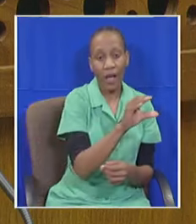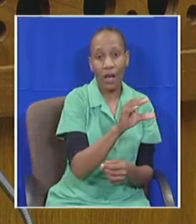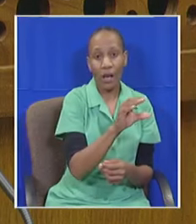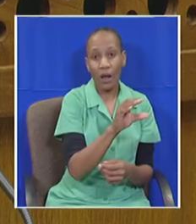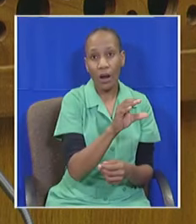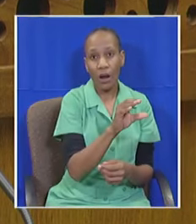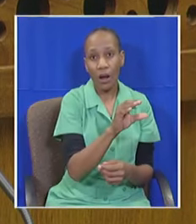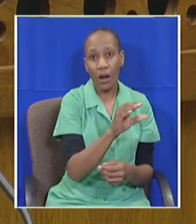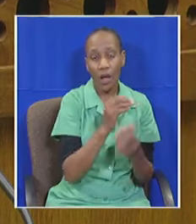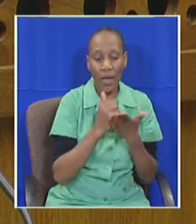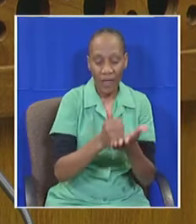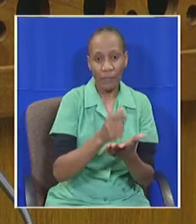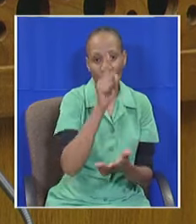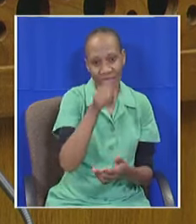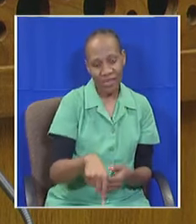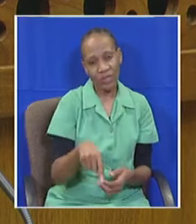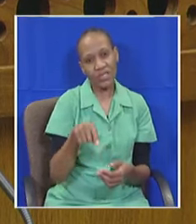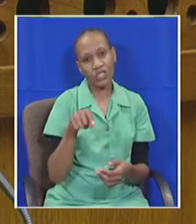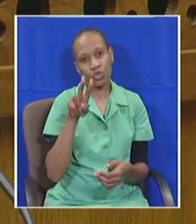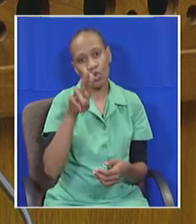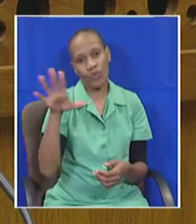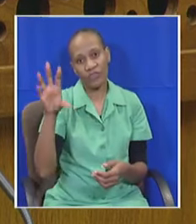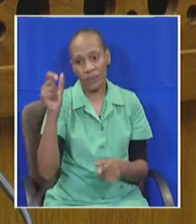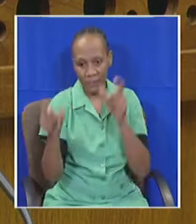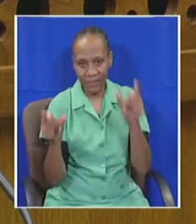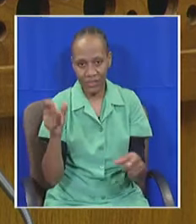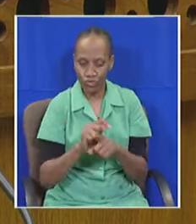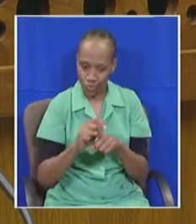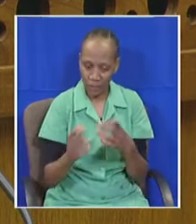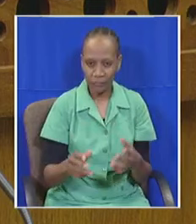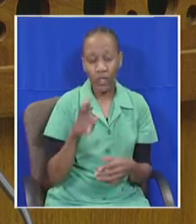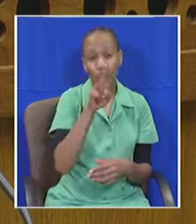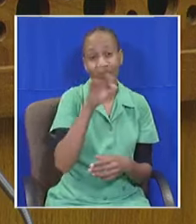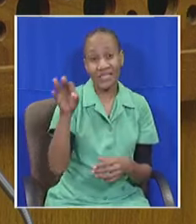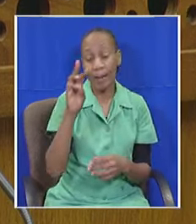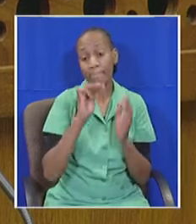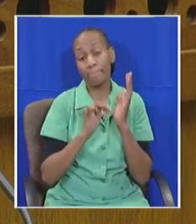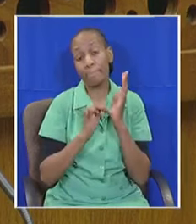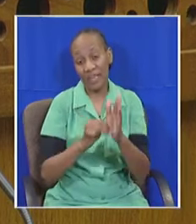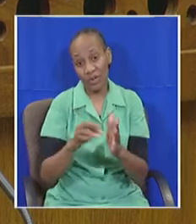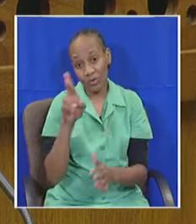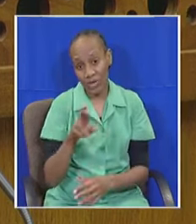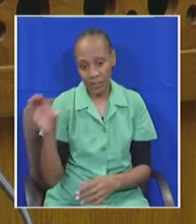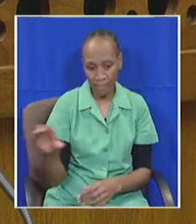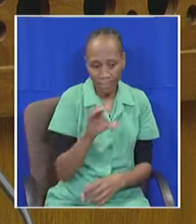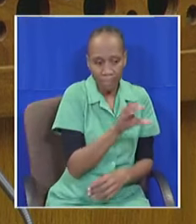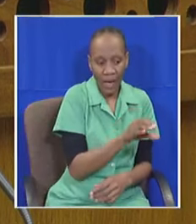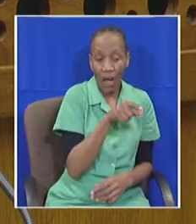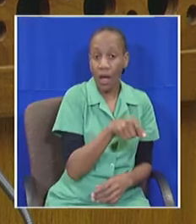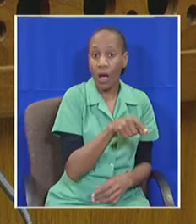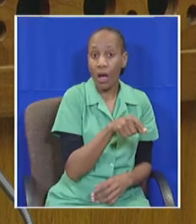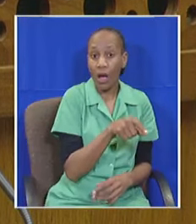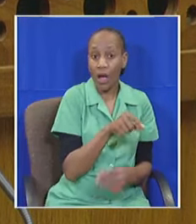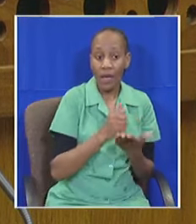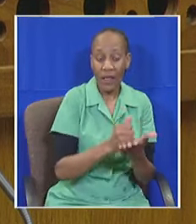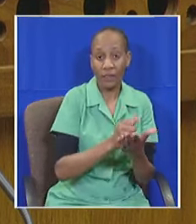about 1,250 artisans, and about 23 million from the Skills Fund towards South